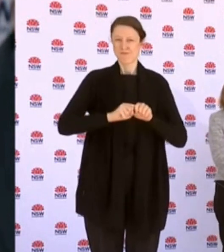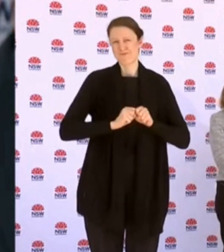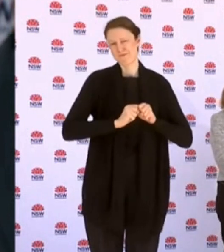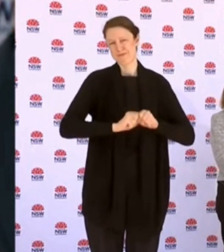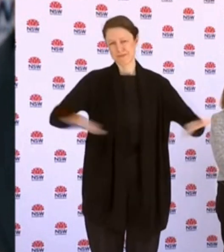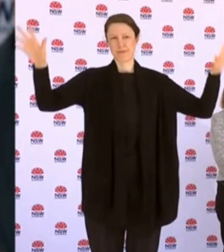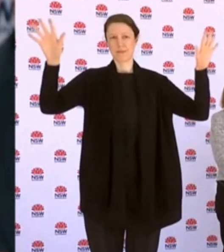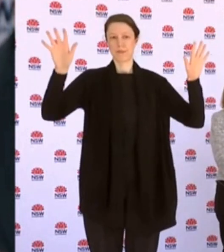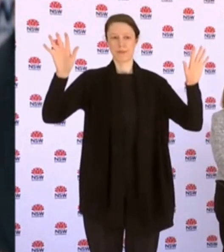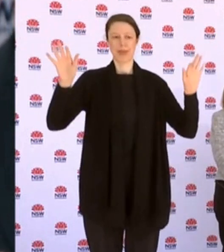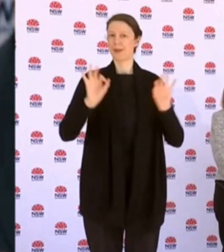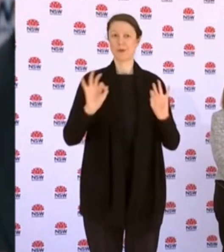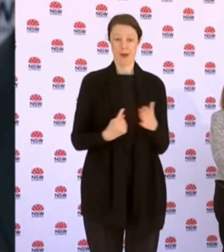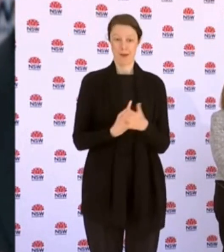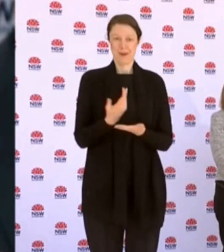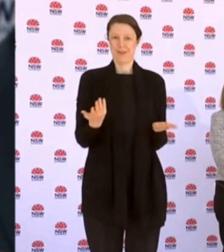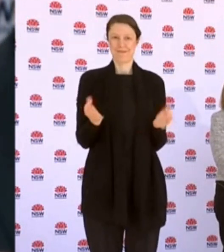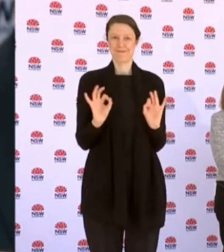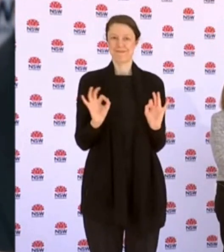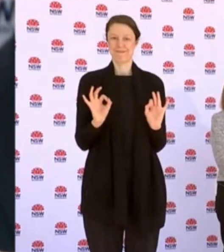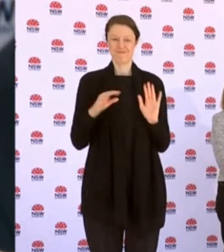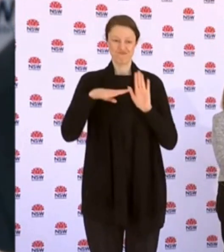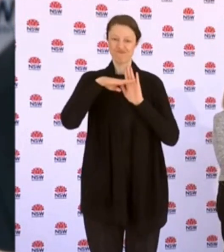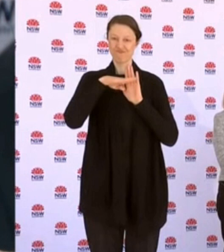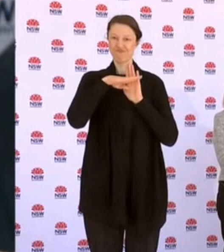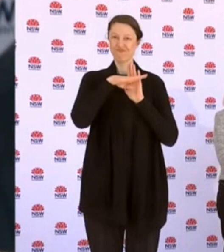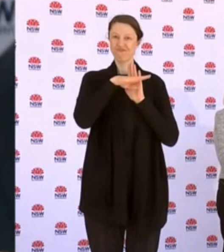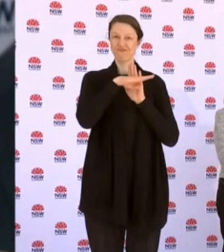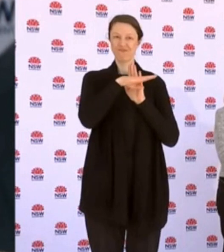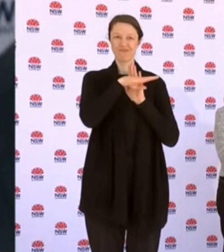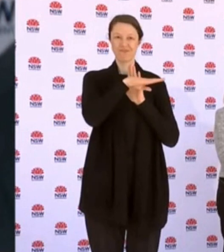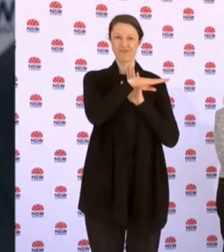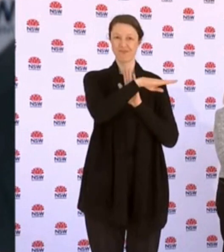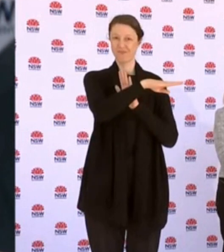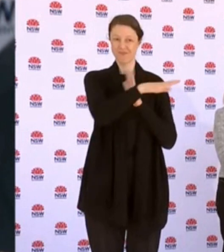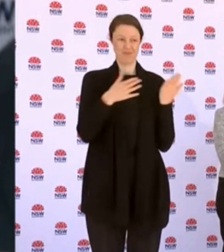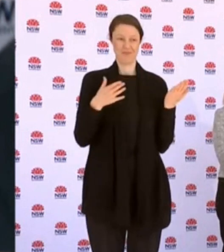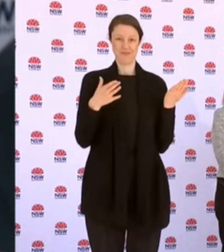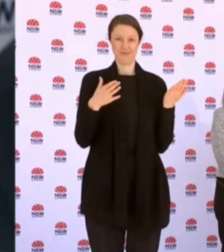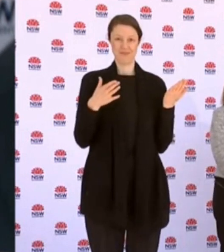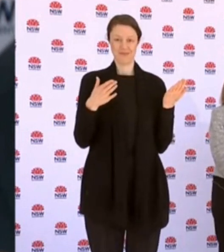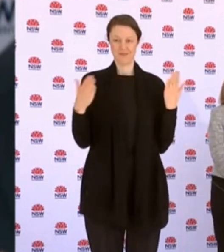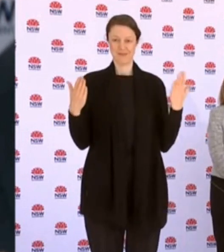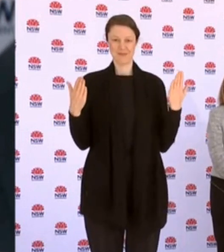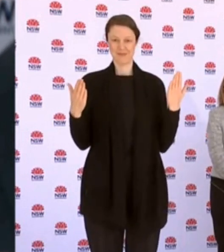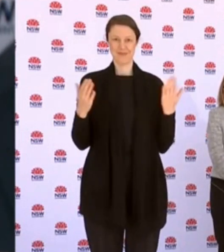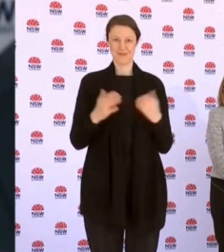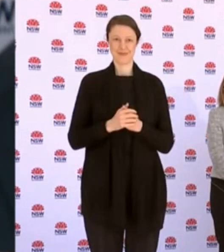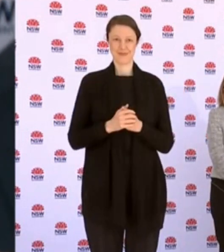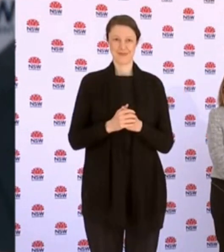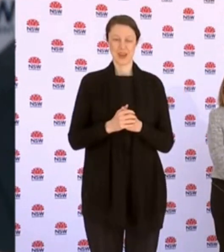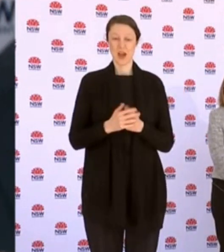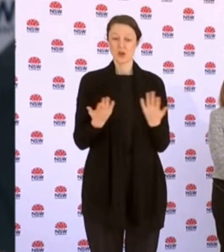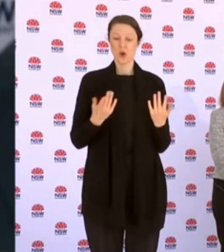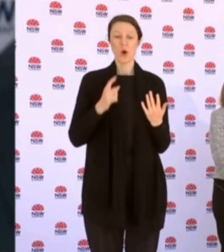seeing that trend. What we are seeing at the moment is the start of a stabilisation period. Now, the case numbers themselves will keep